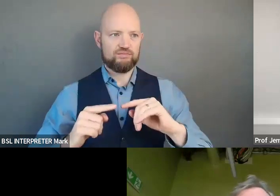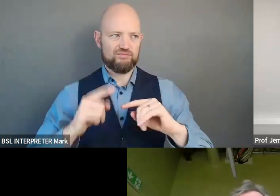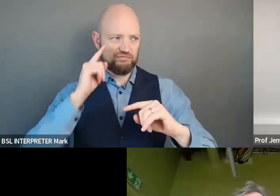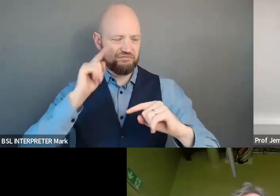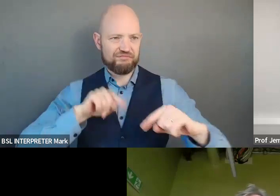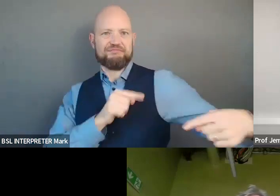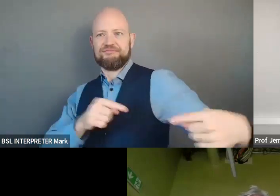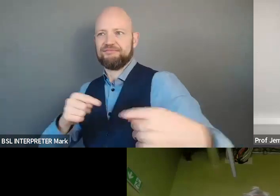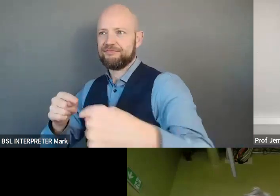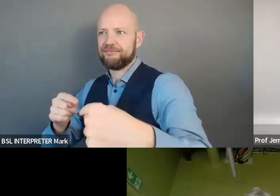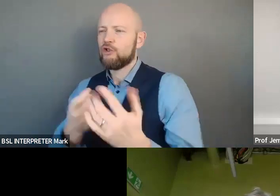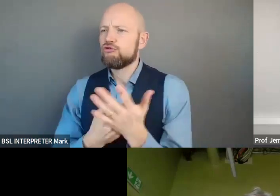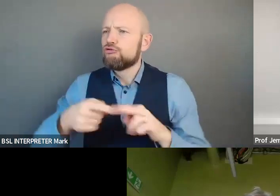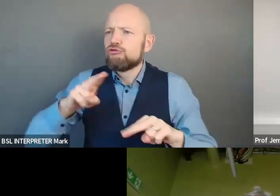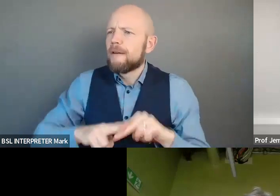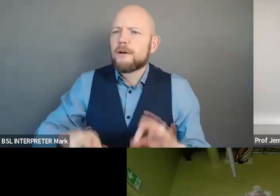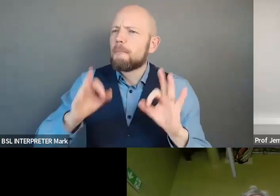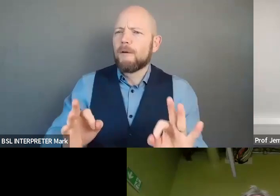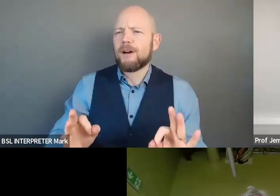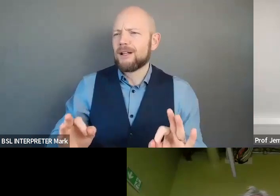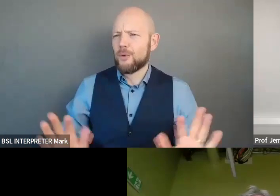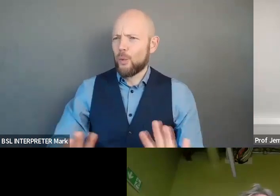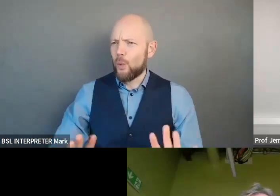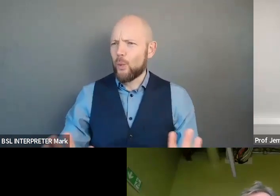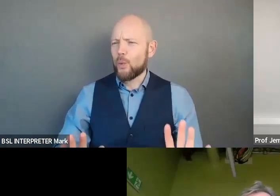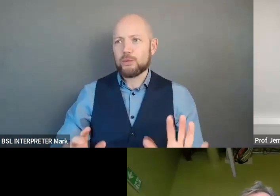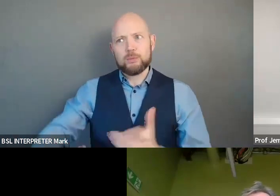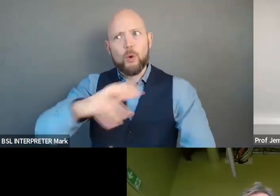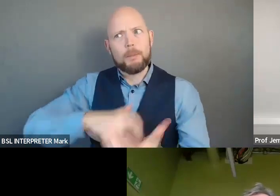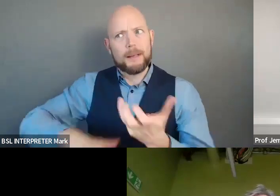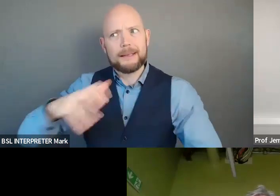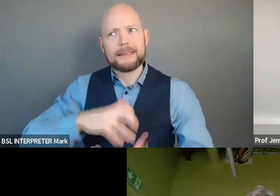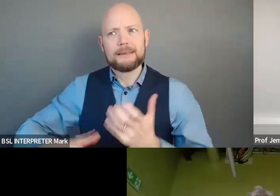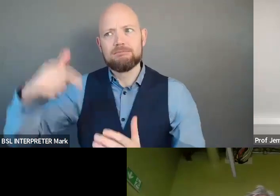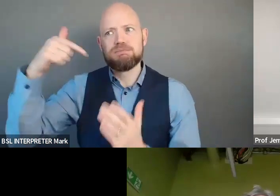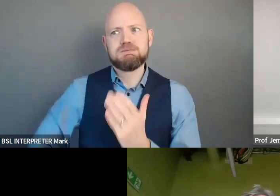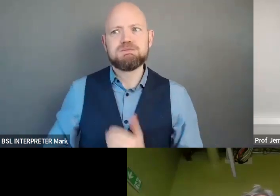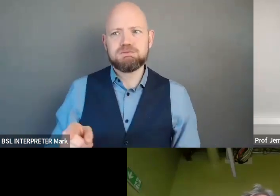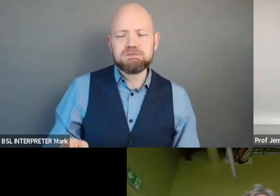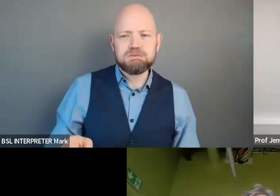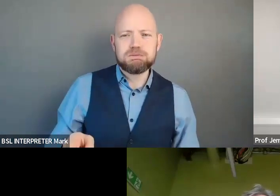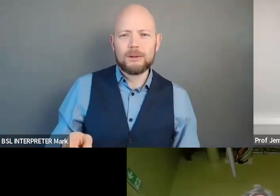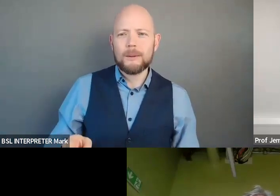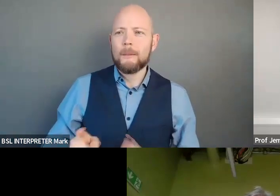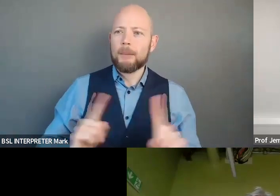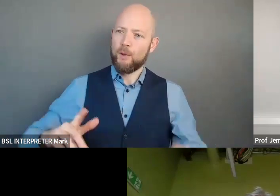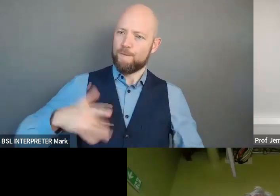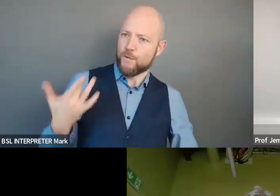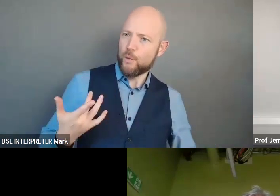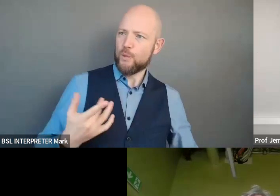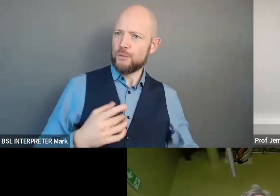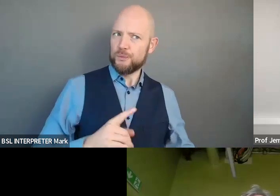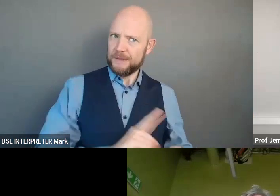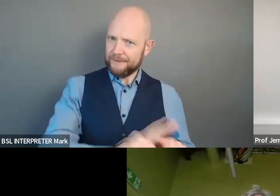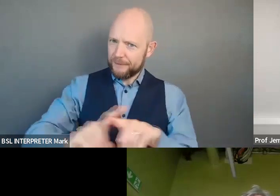it's always imperfect. It is a very complicated mechanism where lots of people have different views. I